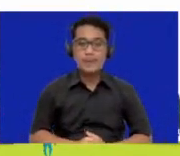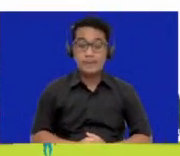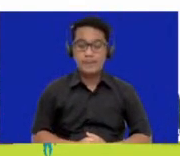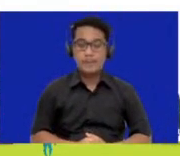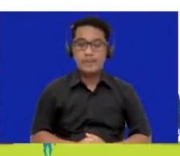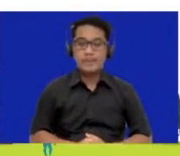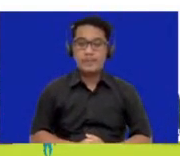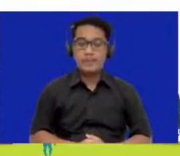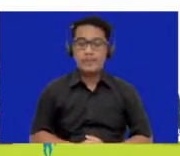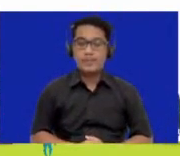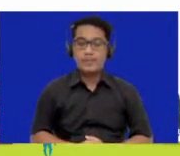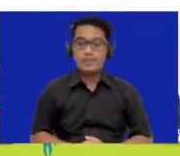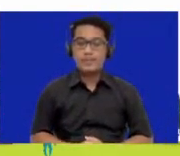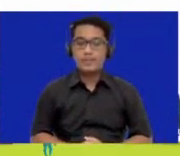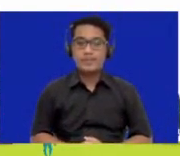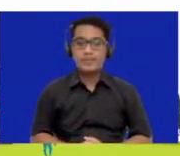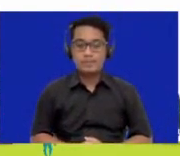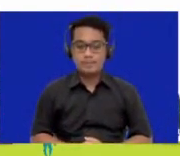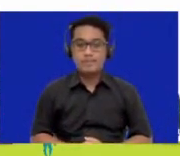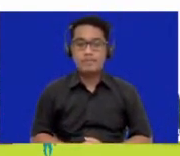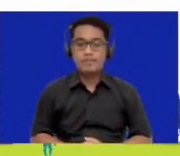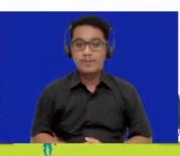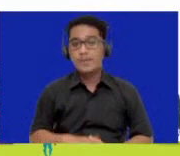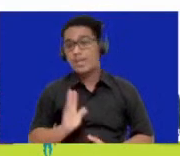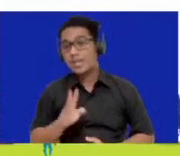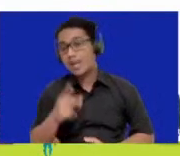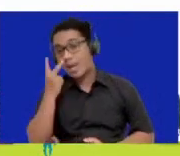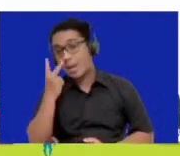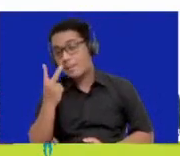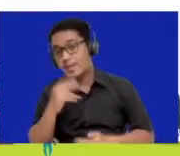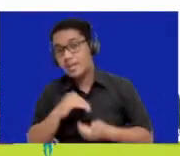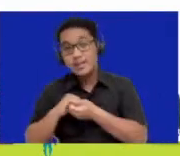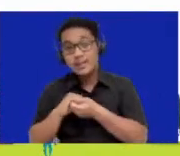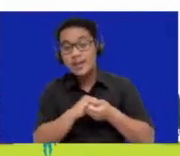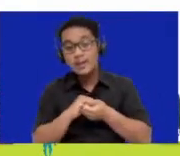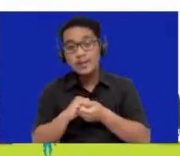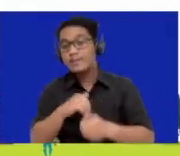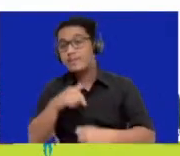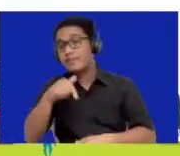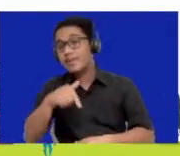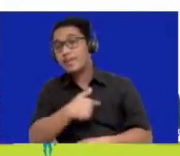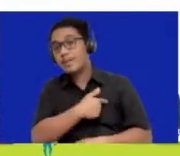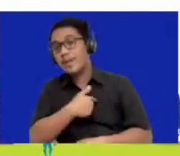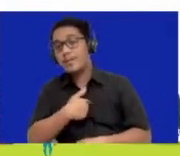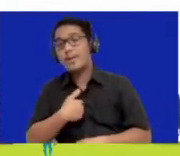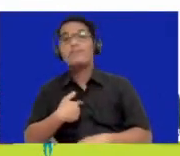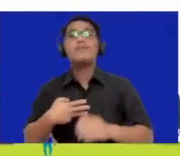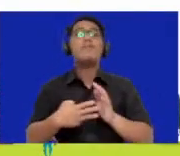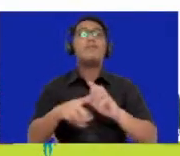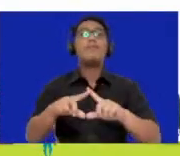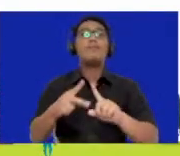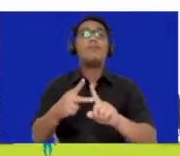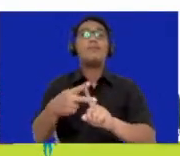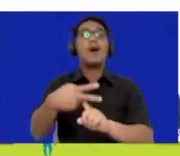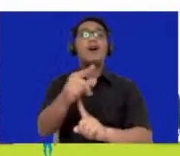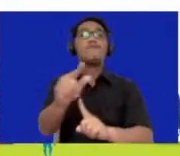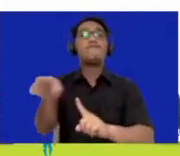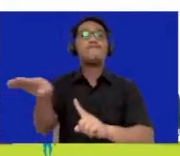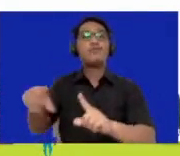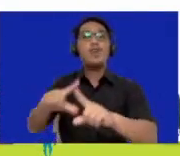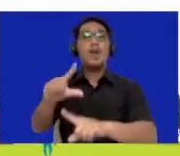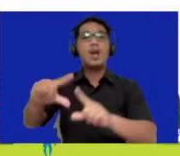Cooperation. My name is Mahfuz Alam. I am working for World Food Program in Bangladesh as Head of Sub-Office